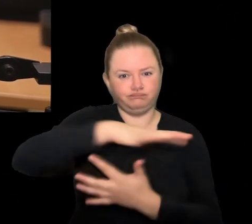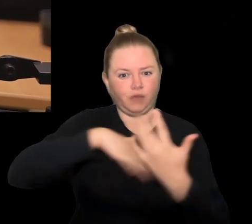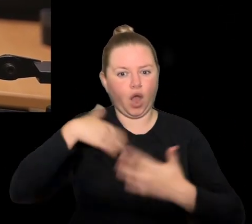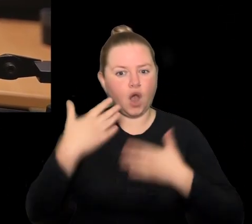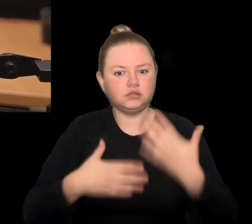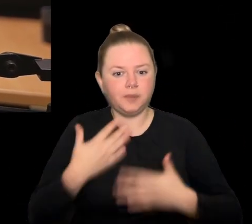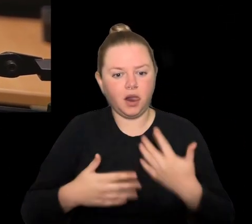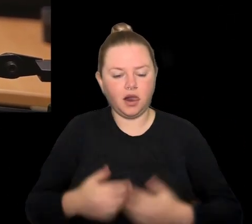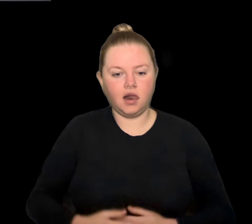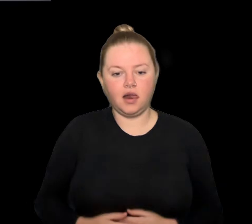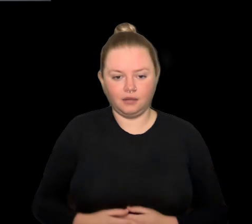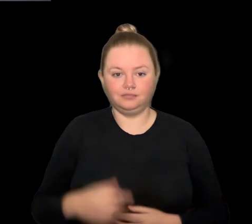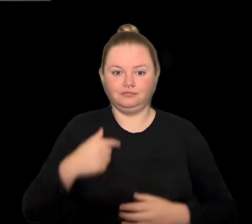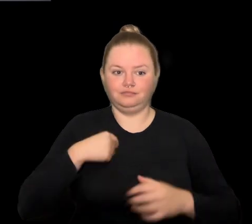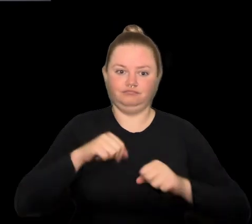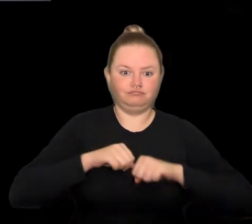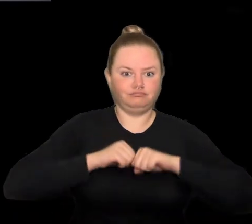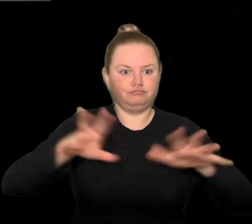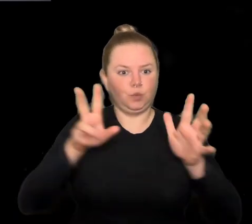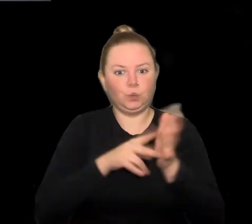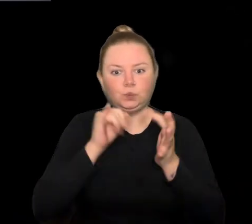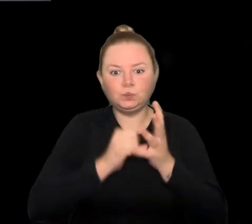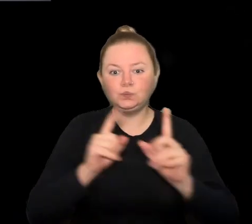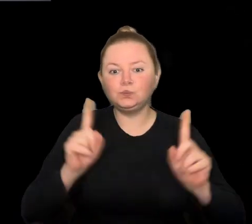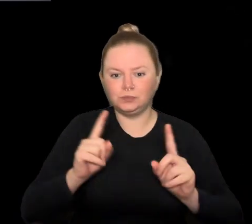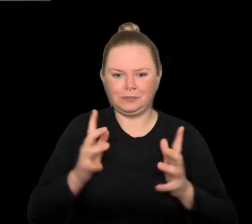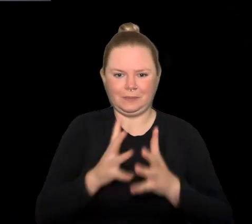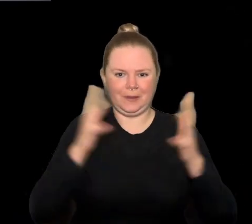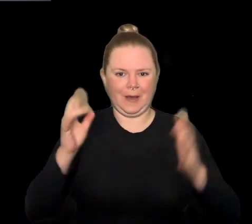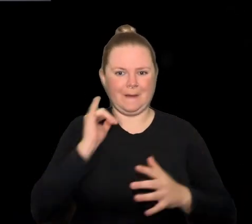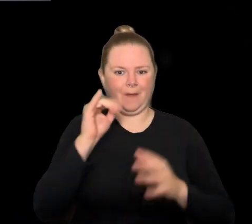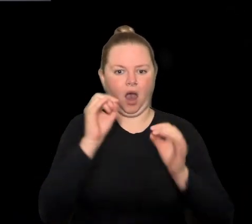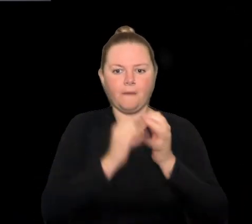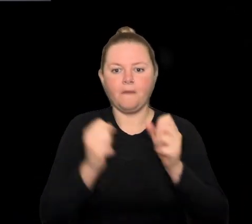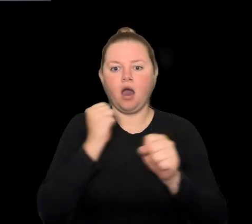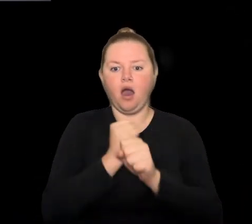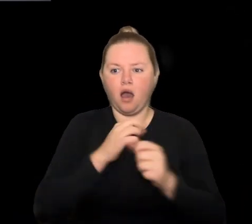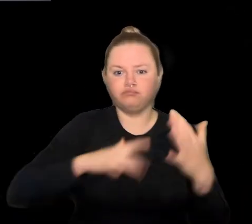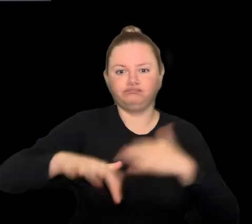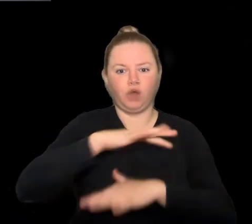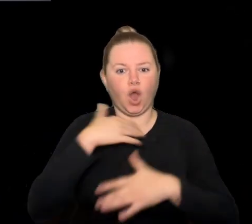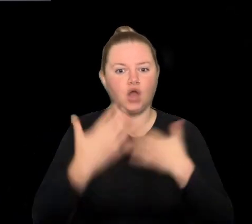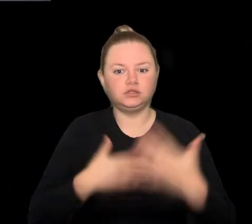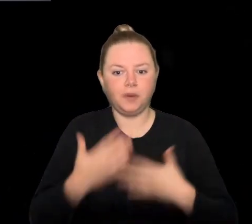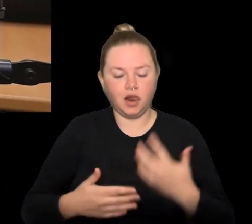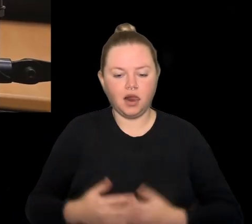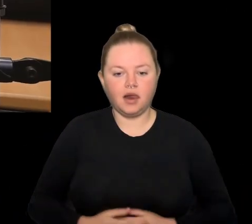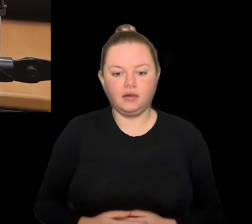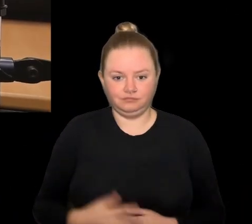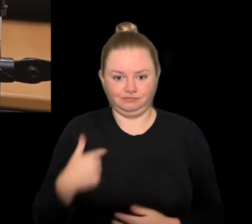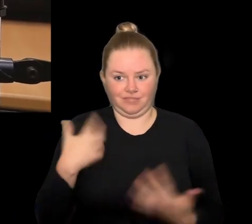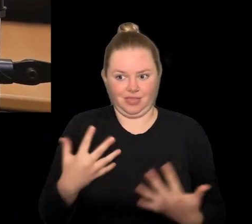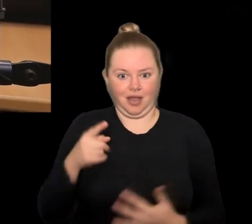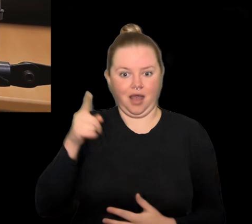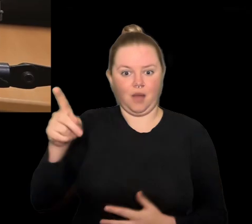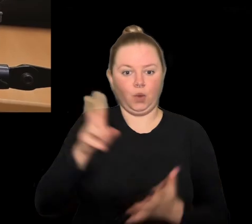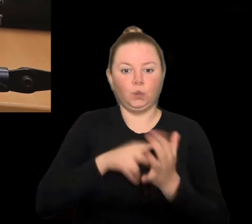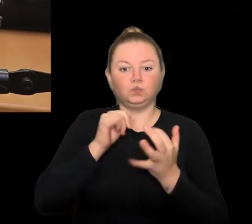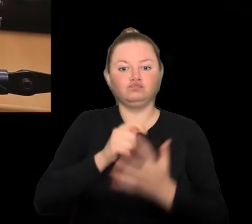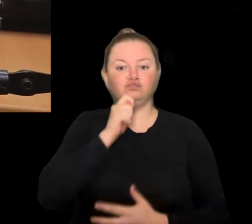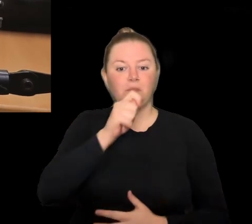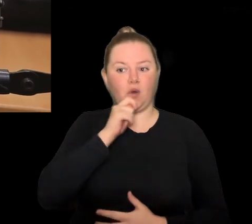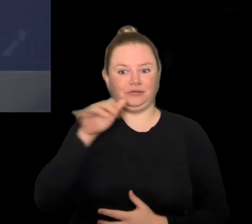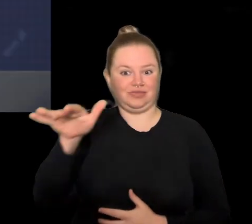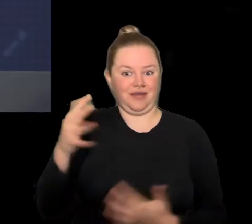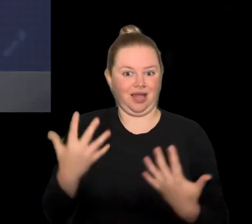loose in the hospital. Our breaking news story is that there was a big bad bug loose in the hospital. Our news reporter is at the